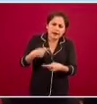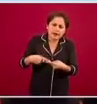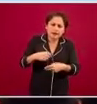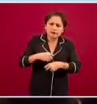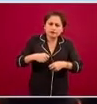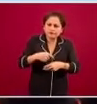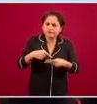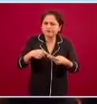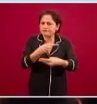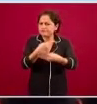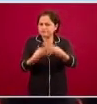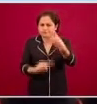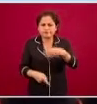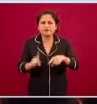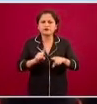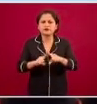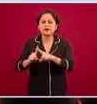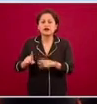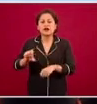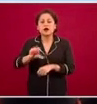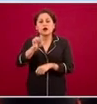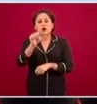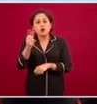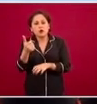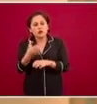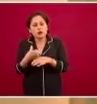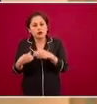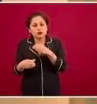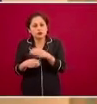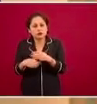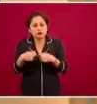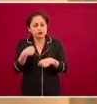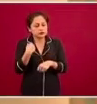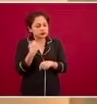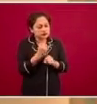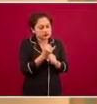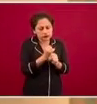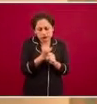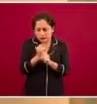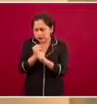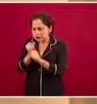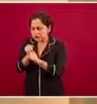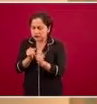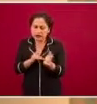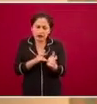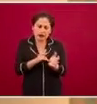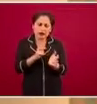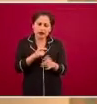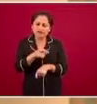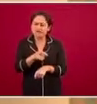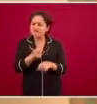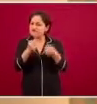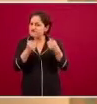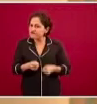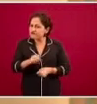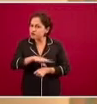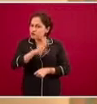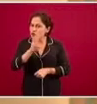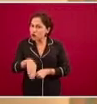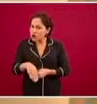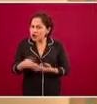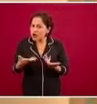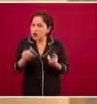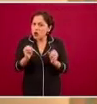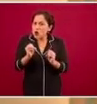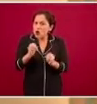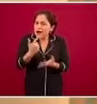we will be talking about comorbidity in this regard. We also want to talk about what characteristics allow us